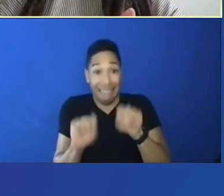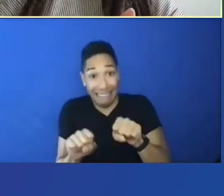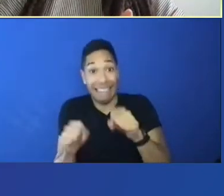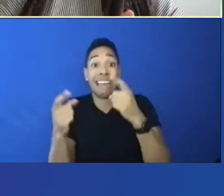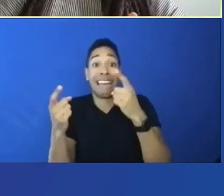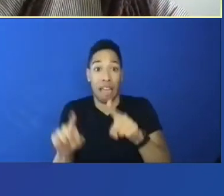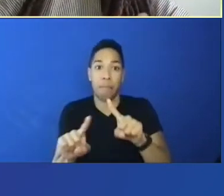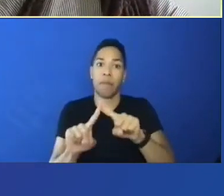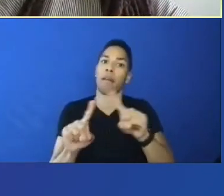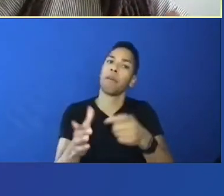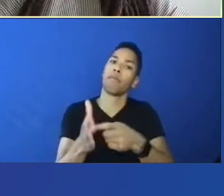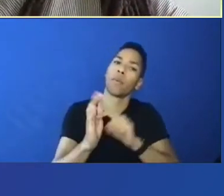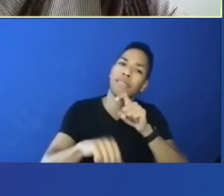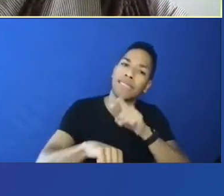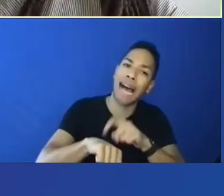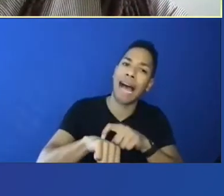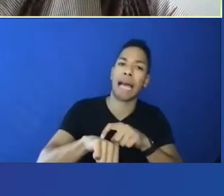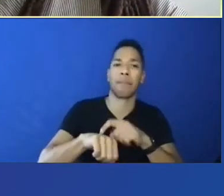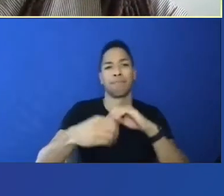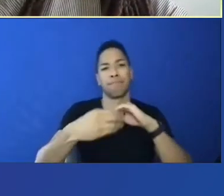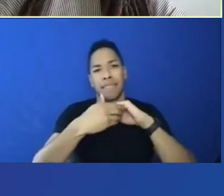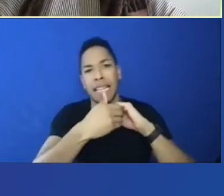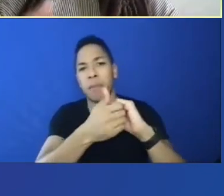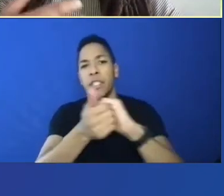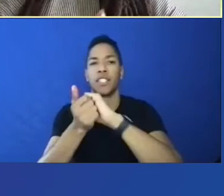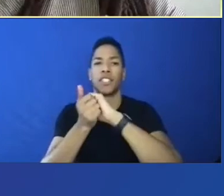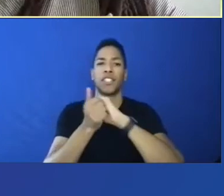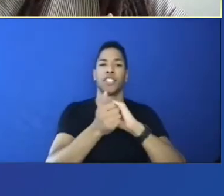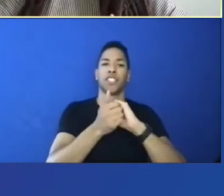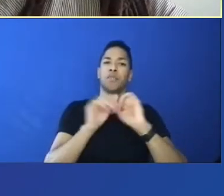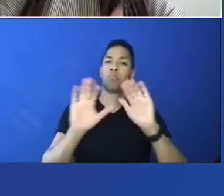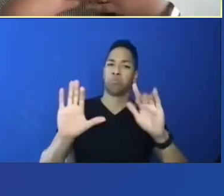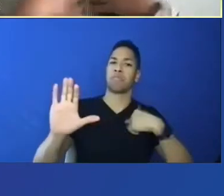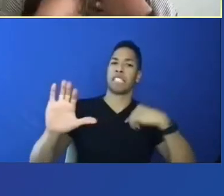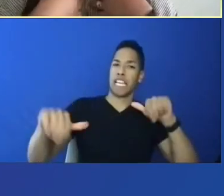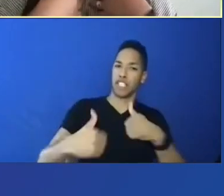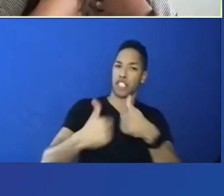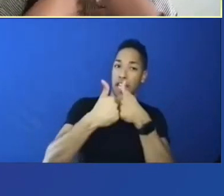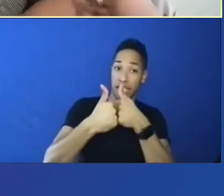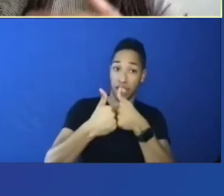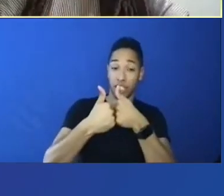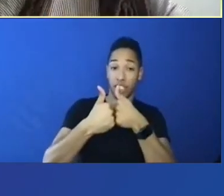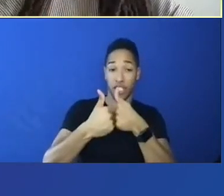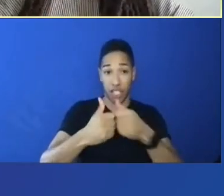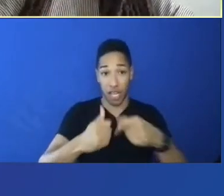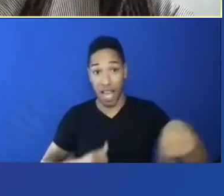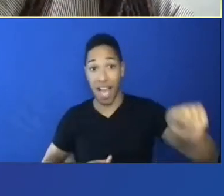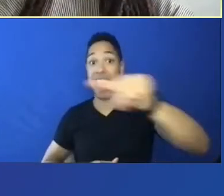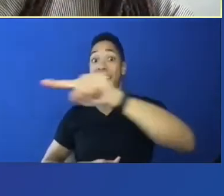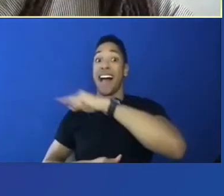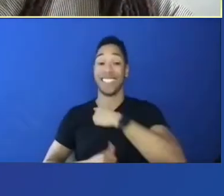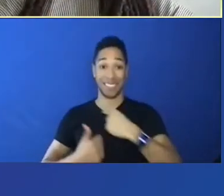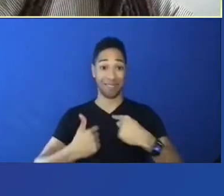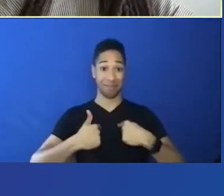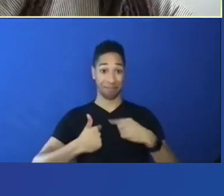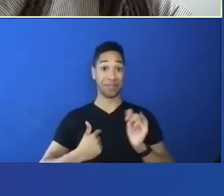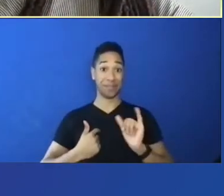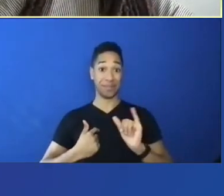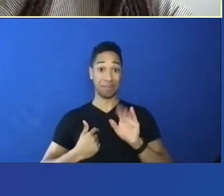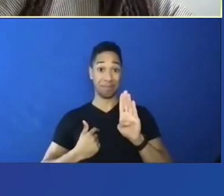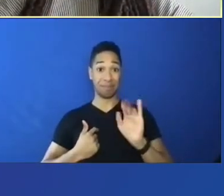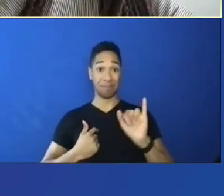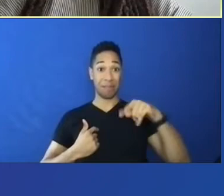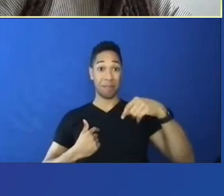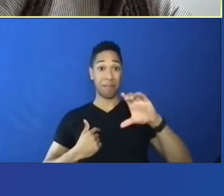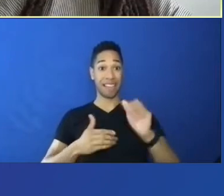takes collaboration. But I think also I challenge all of us, myself maybe, as BIPOC leaders